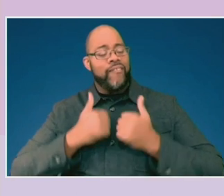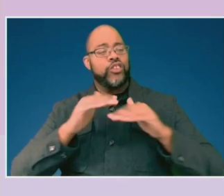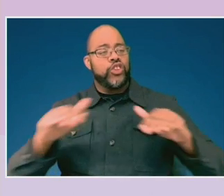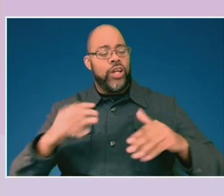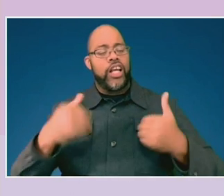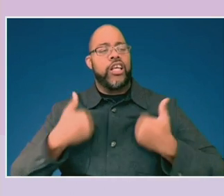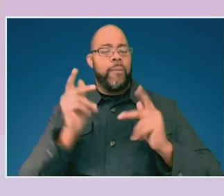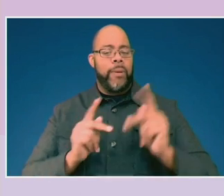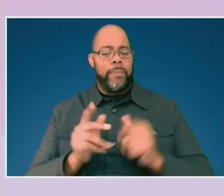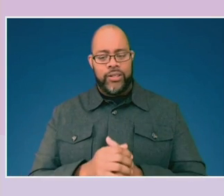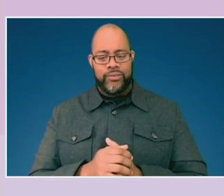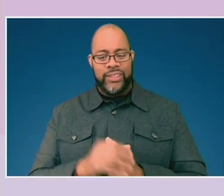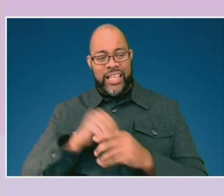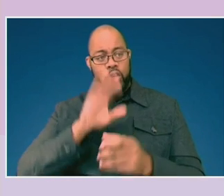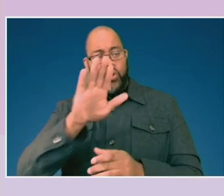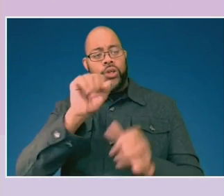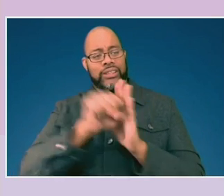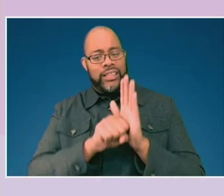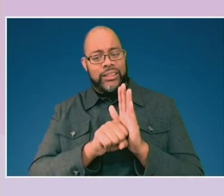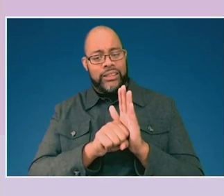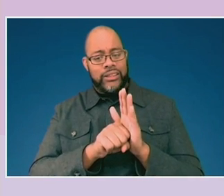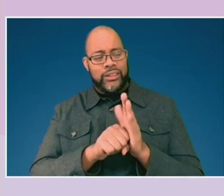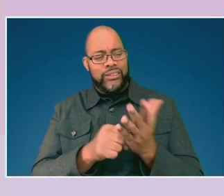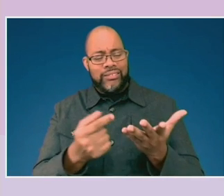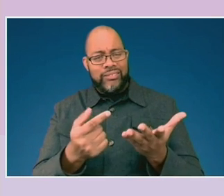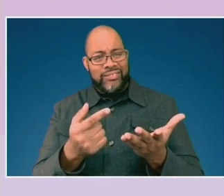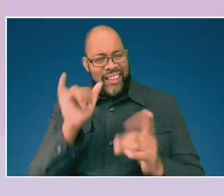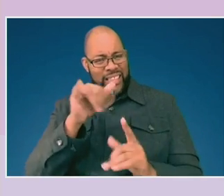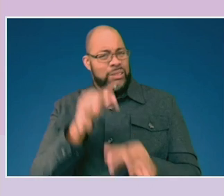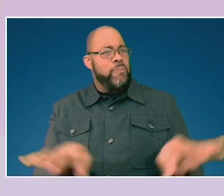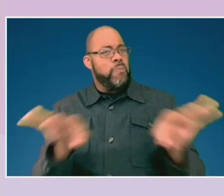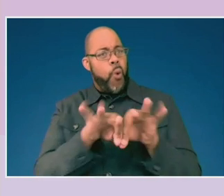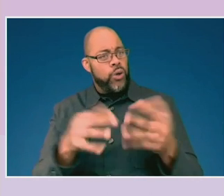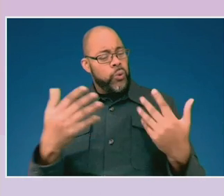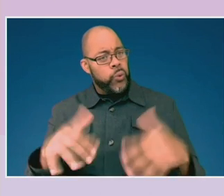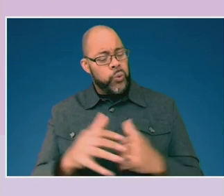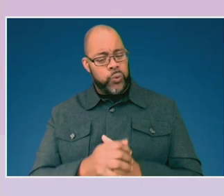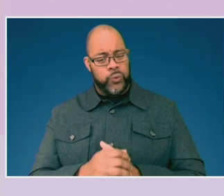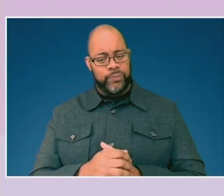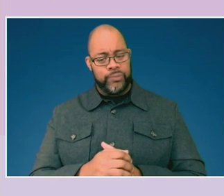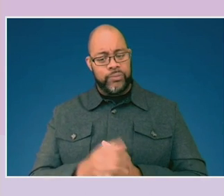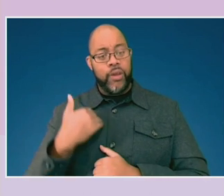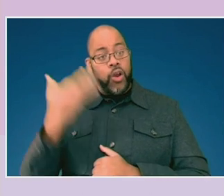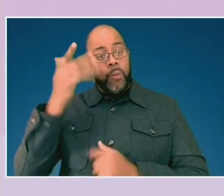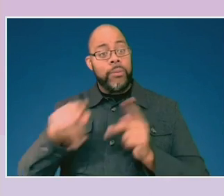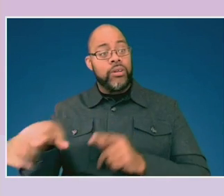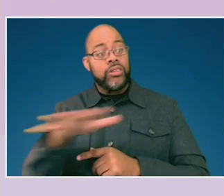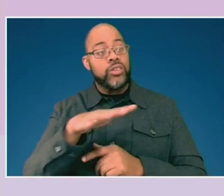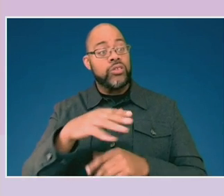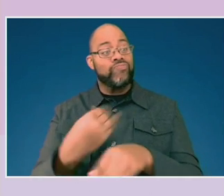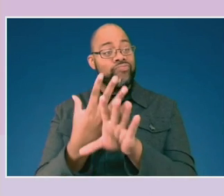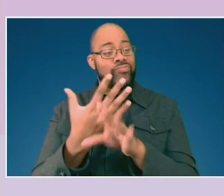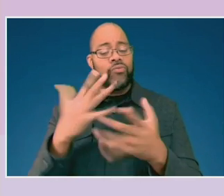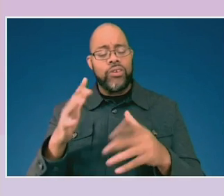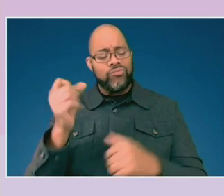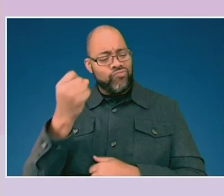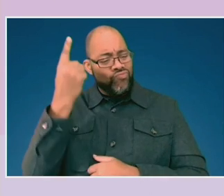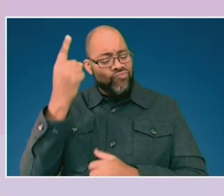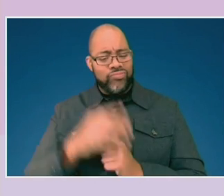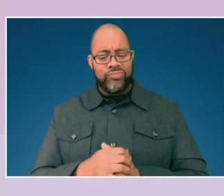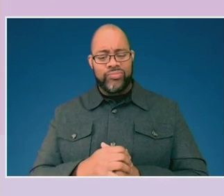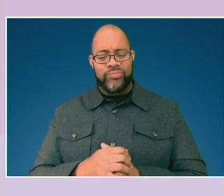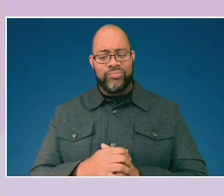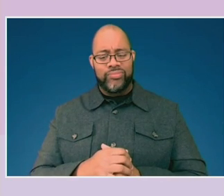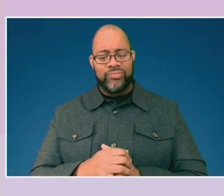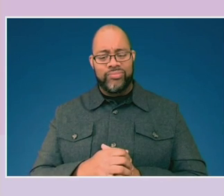people in your states. What could be more important right now? I know those of you on this webinar already get this. It's like speaking